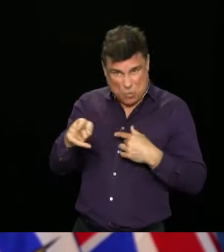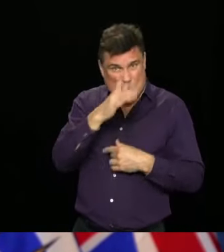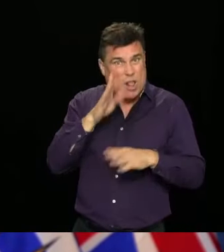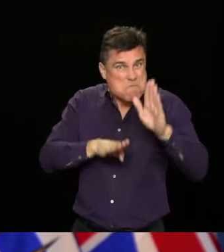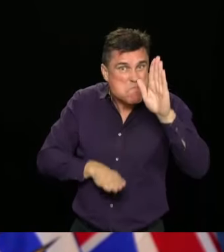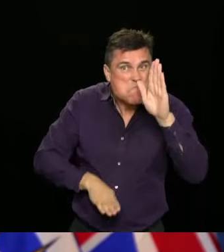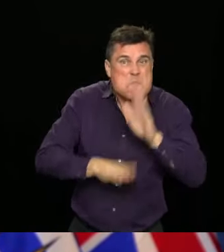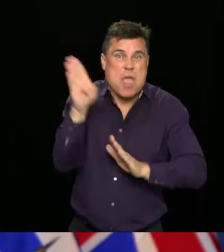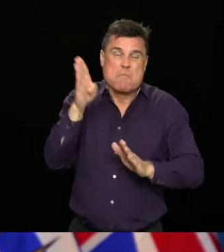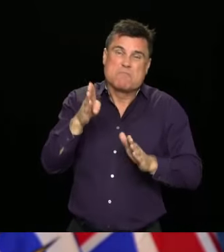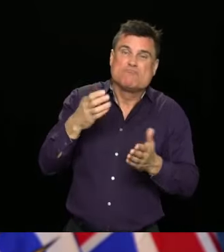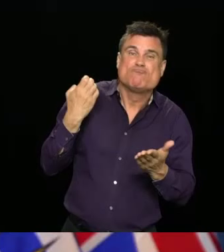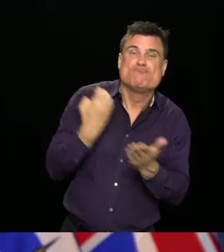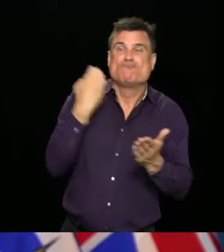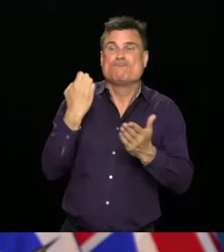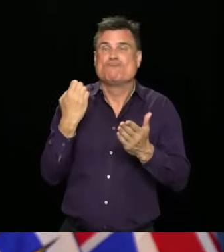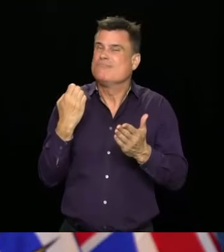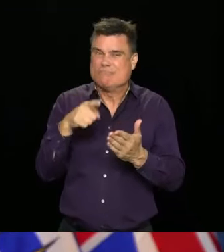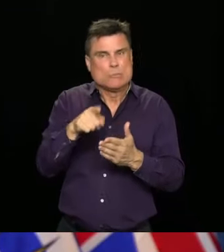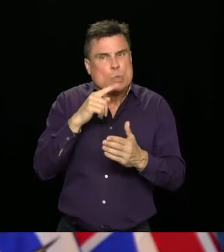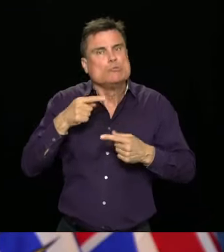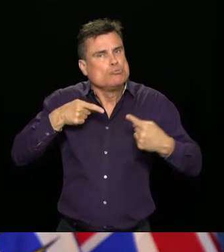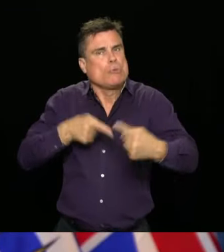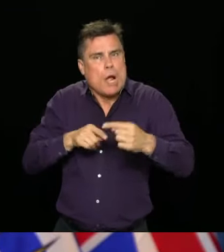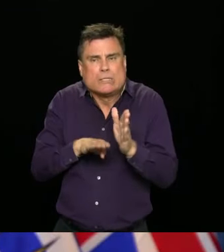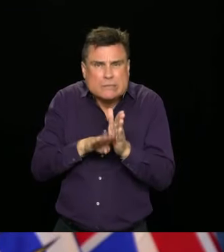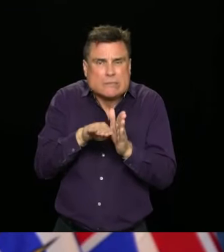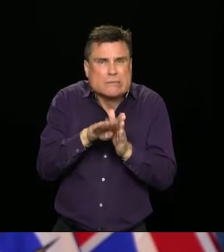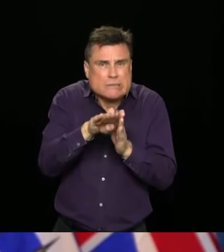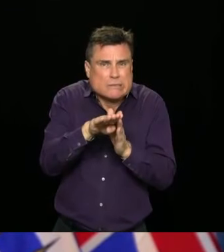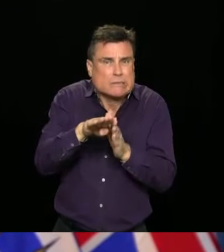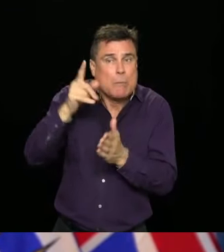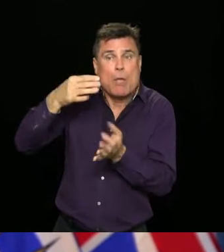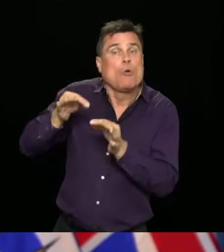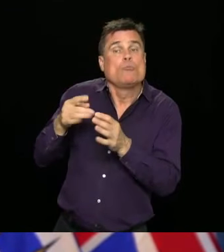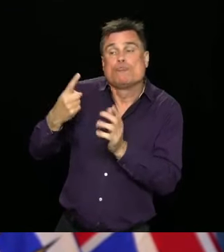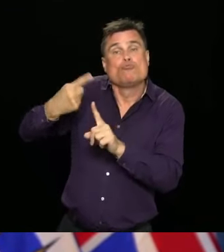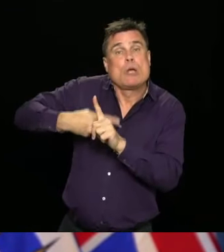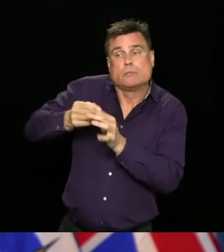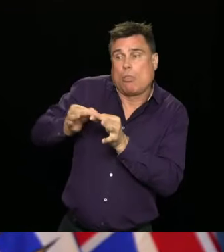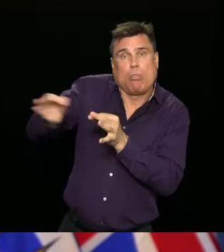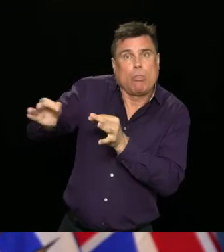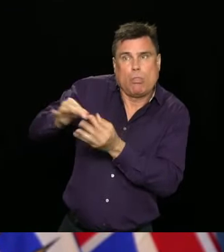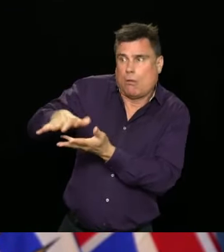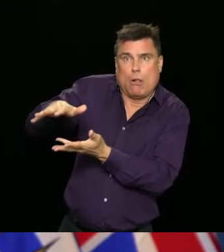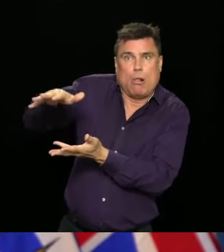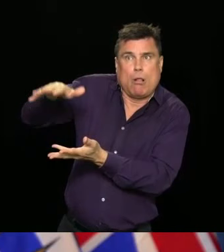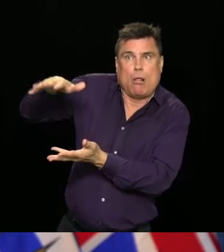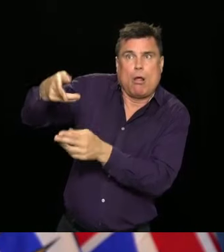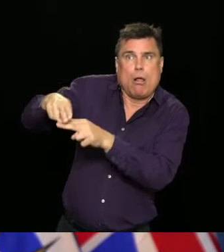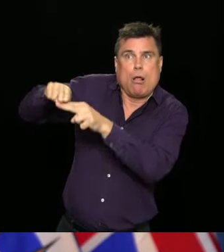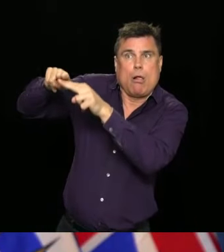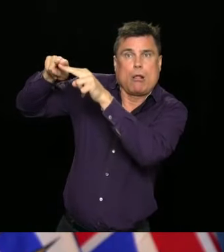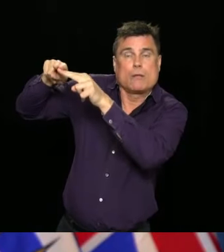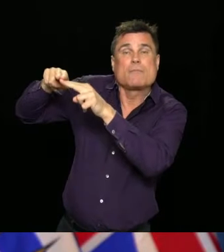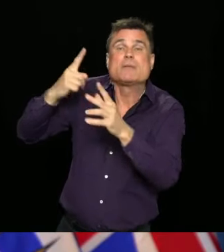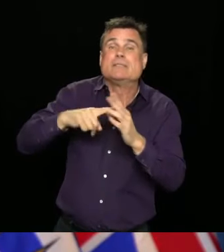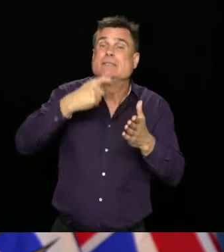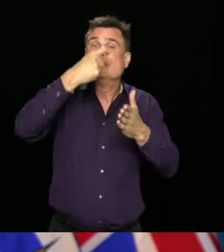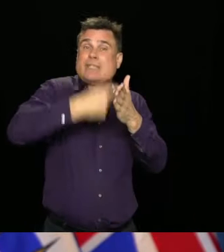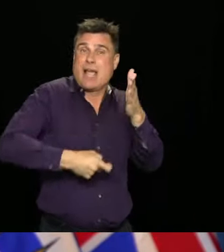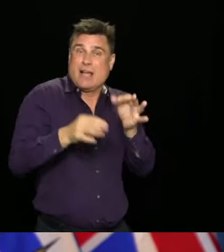future. What would you say to those businesses out there that appreciate especially the provincial government's deferral of a lot of taxes,